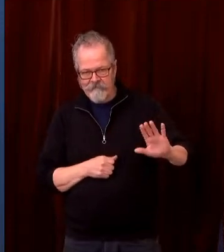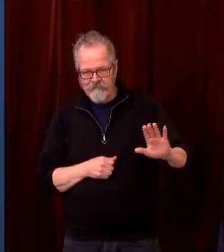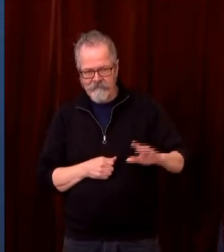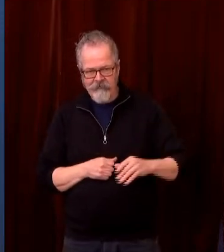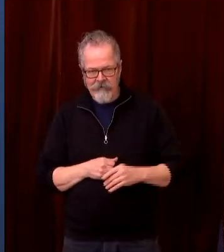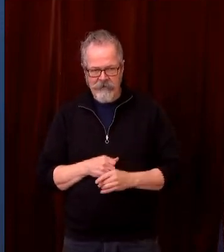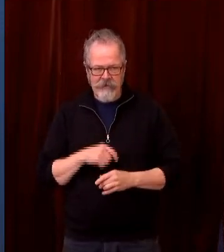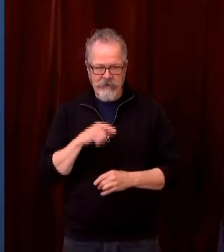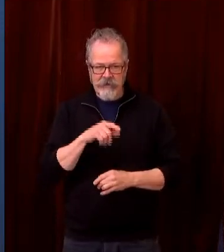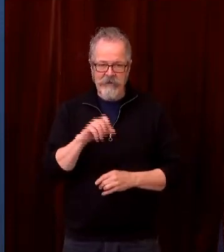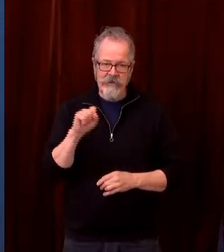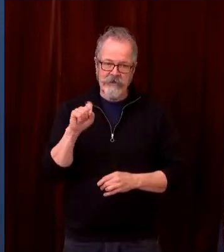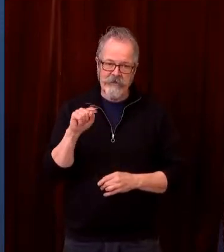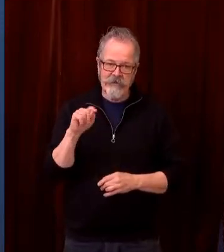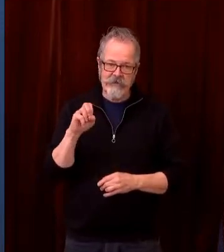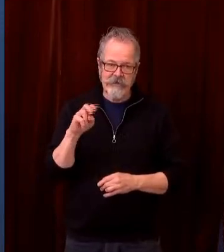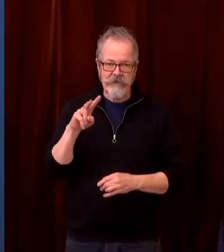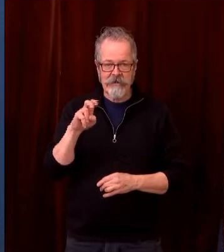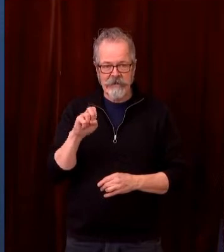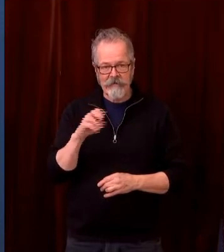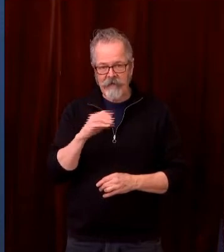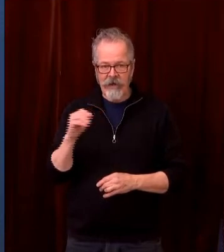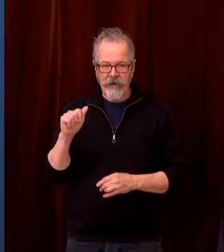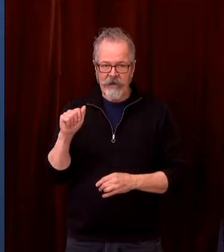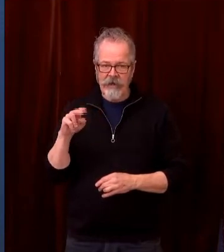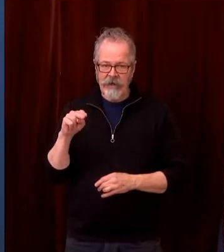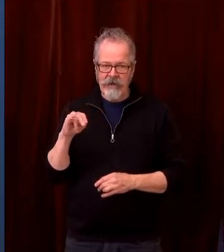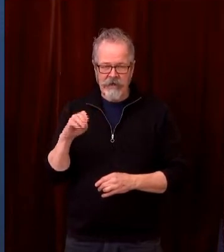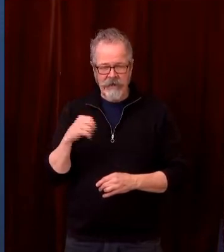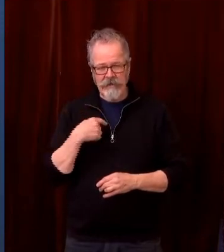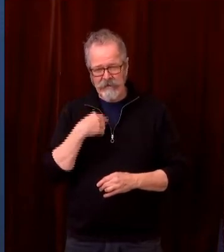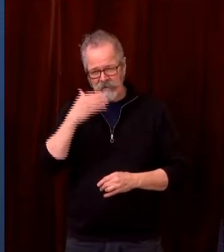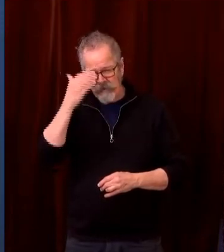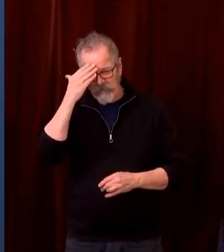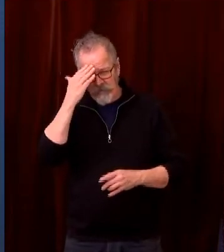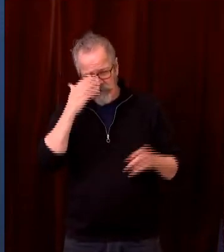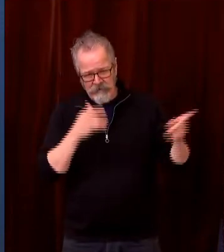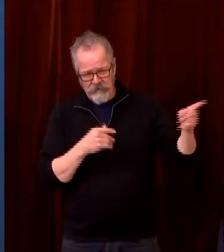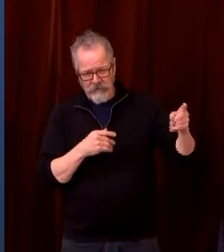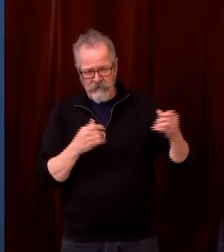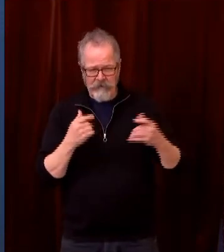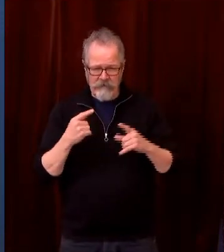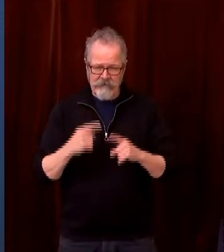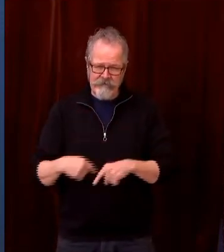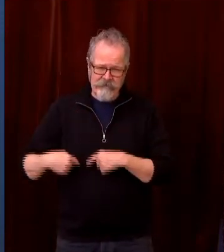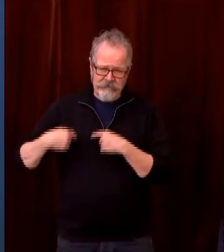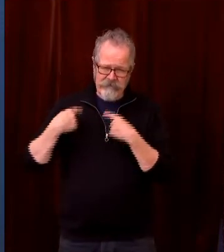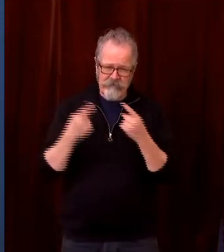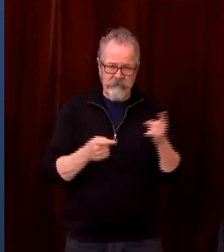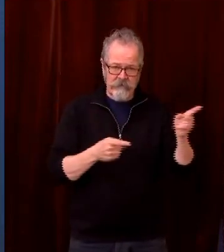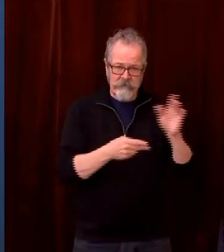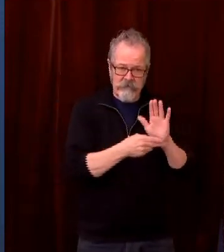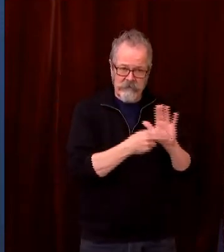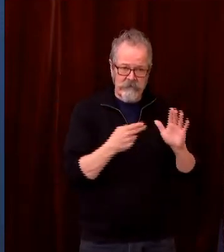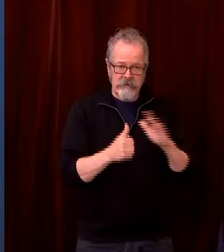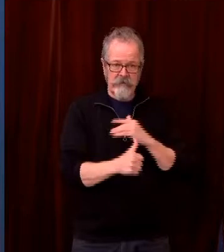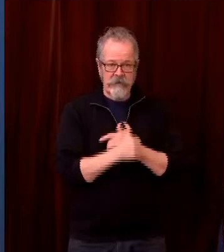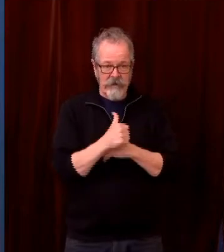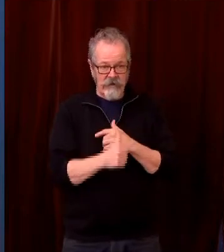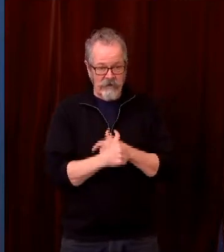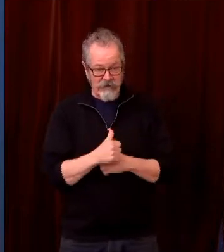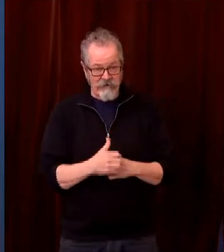now, particularly with these new varieties coming in. And so I'm really hopeful that the knowledge, and thank goodness we